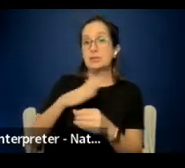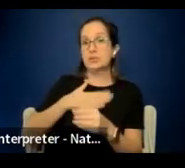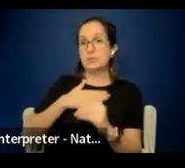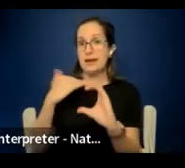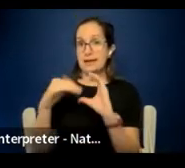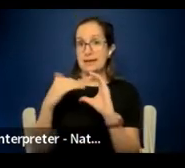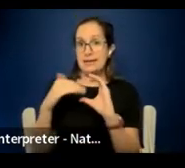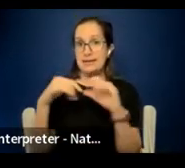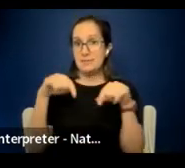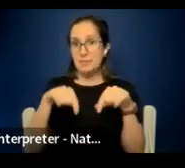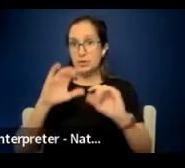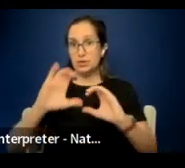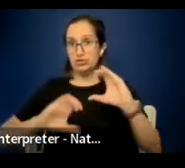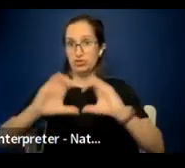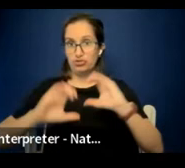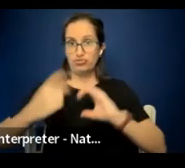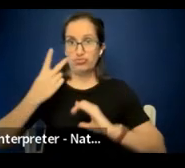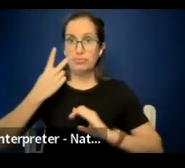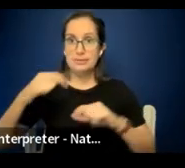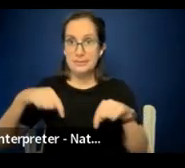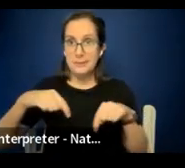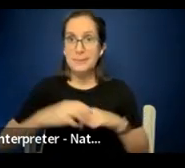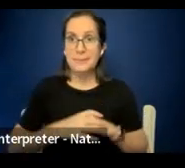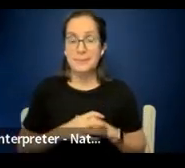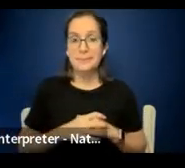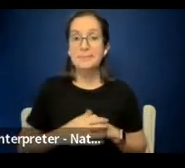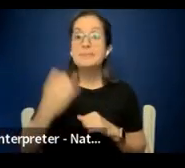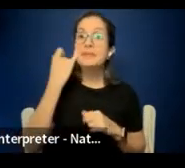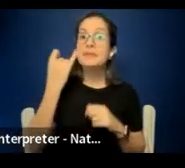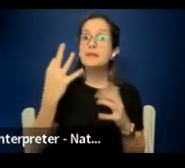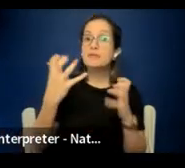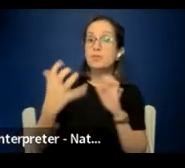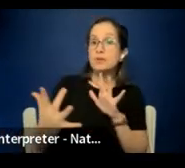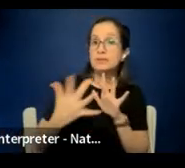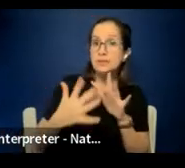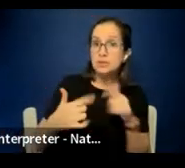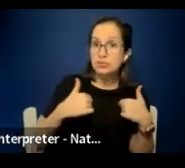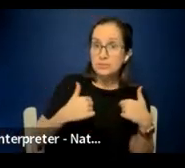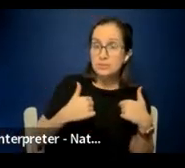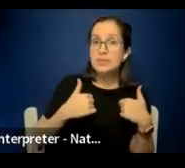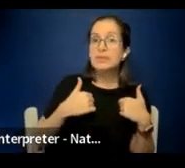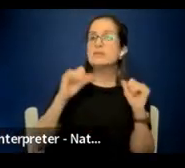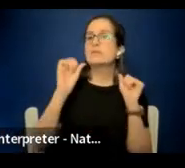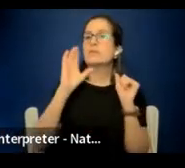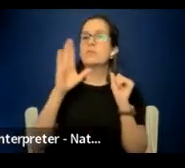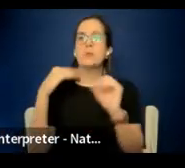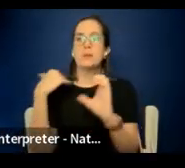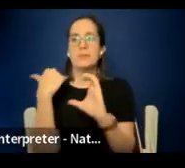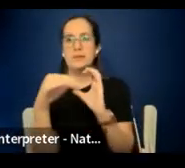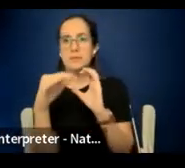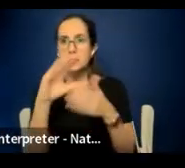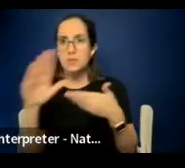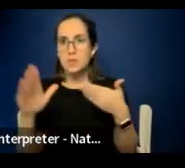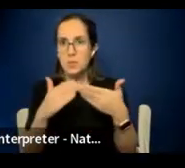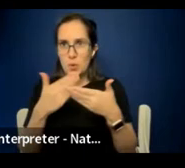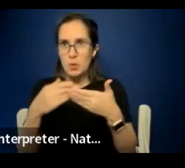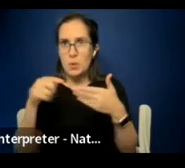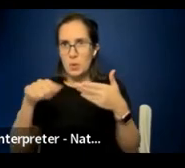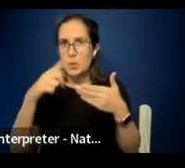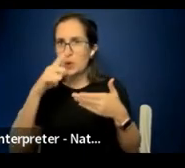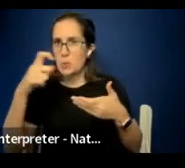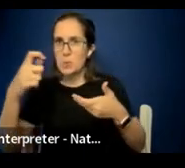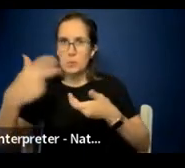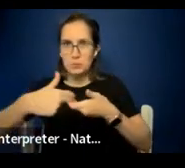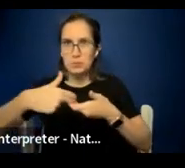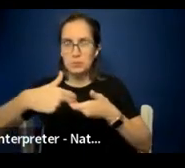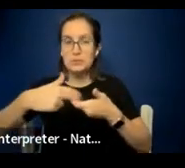address in the chat right now. If anybody would like to get in touch with me, we will be emailing everybody who attended these sessions. That being